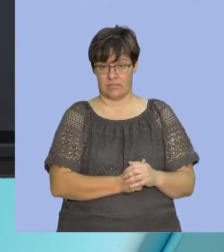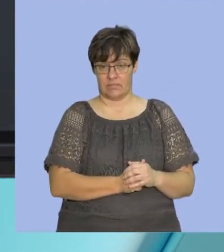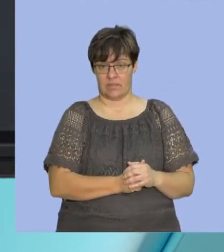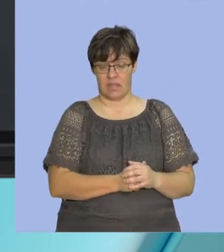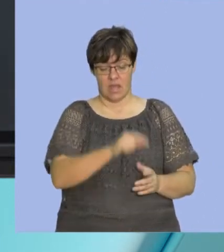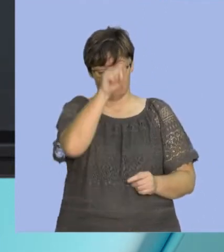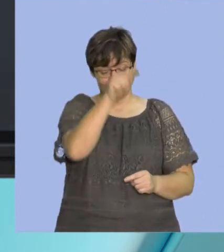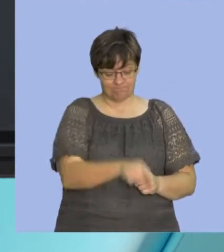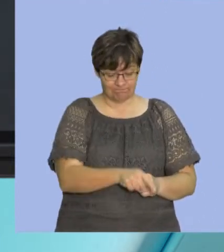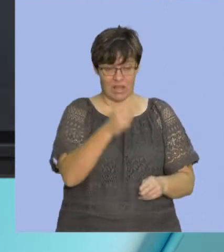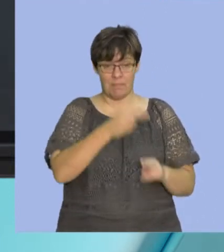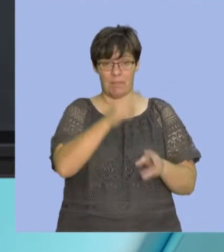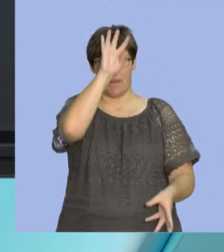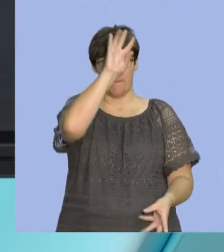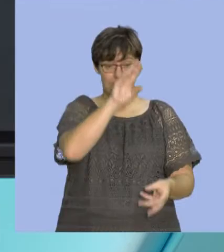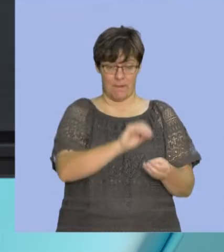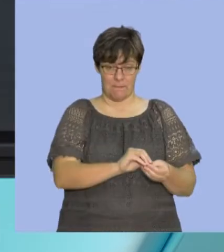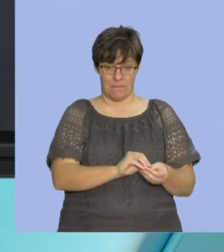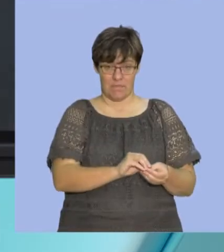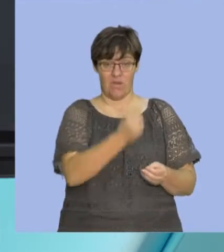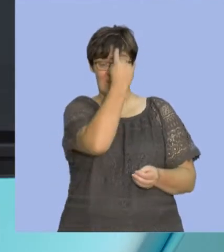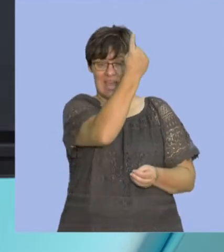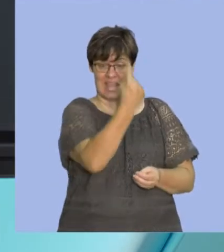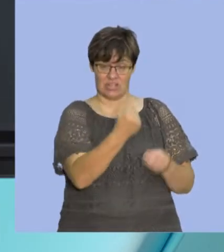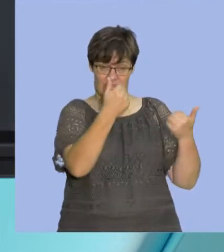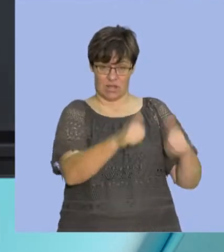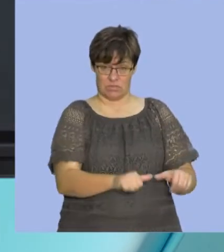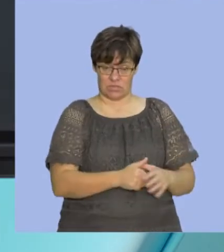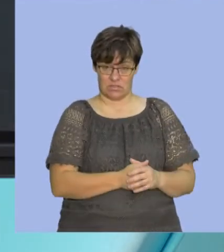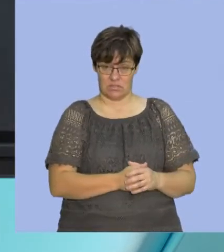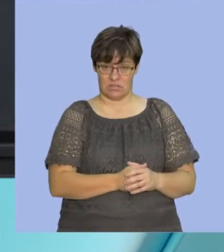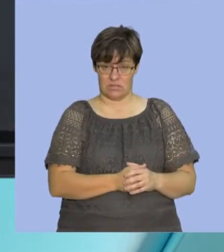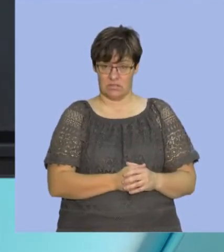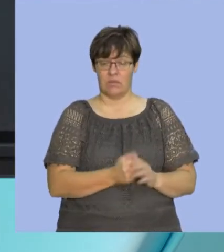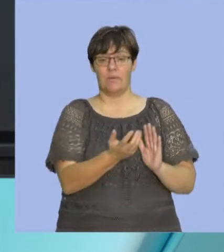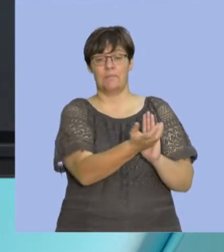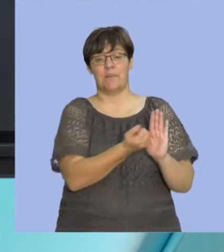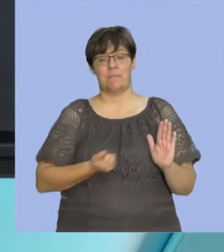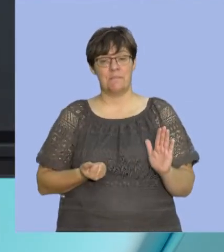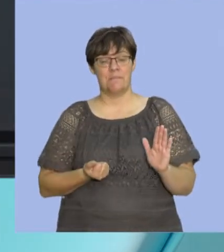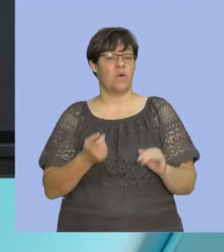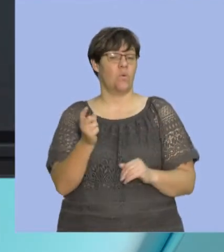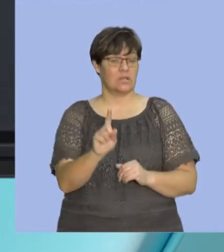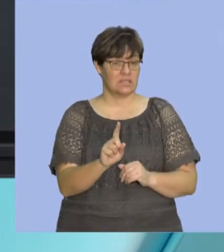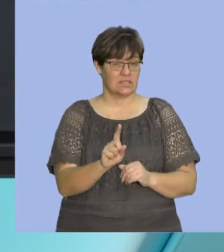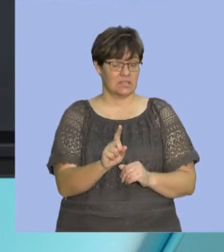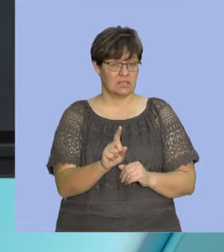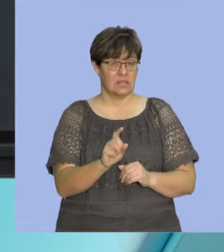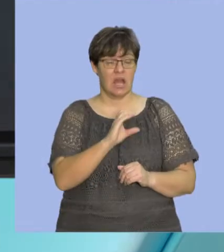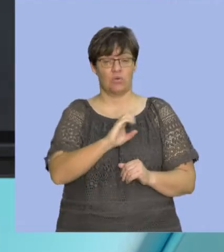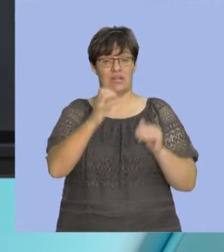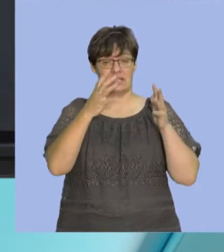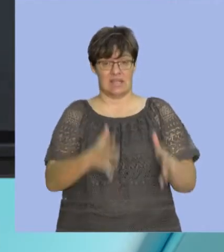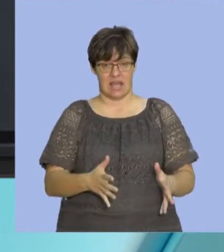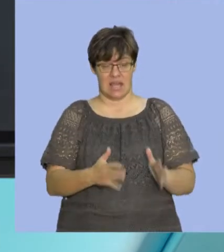final balances of each creditor's account, you extract what we call a